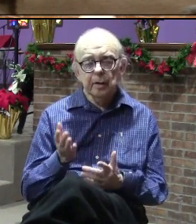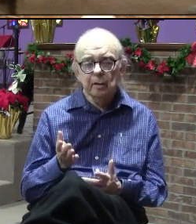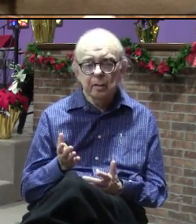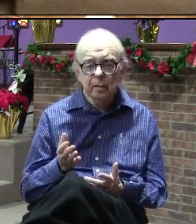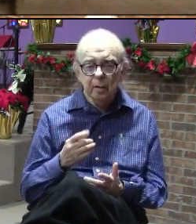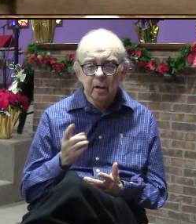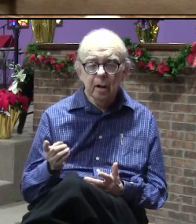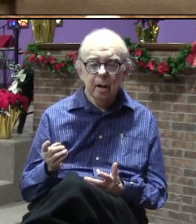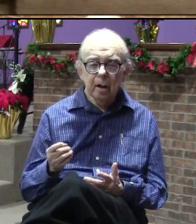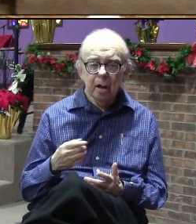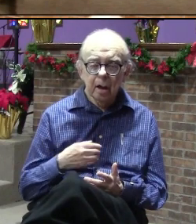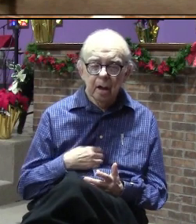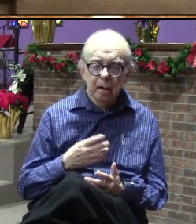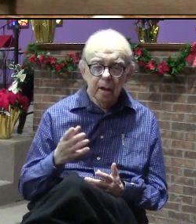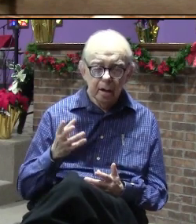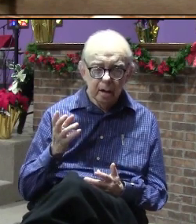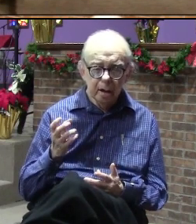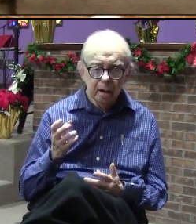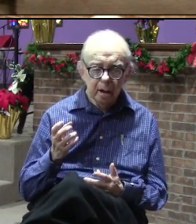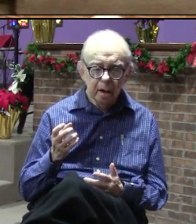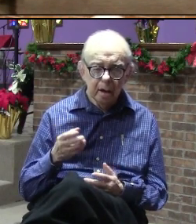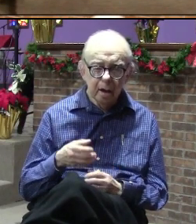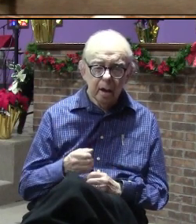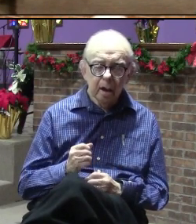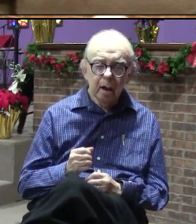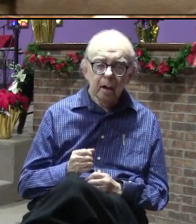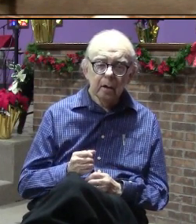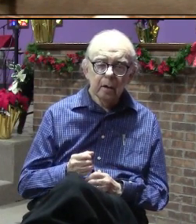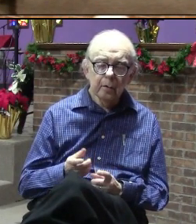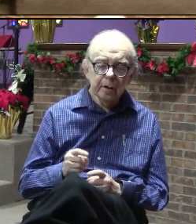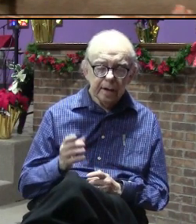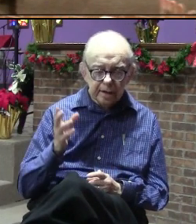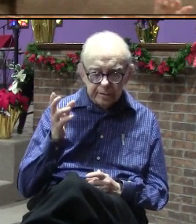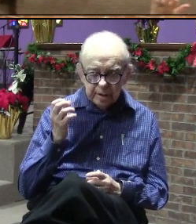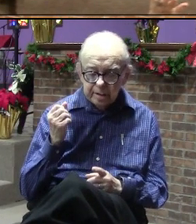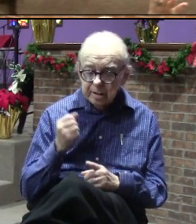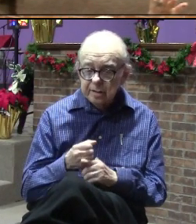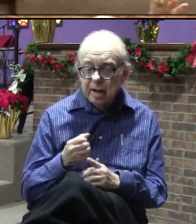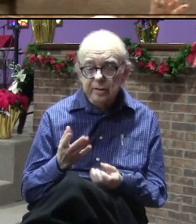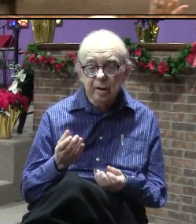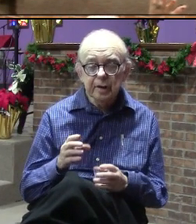How many of you all get upset when Satan attacks you?